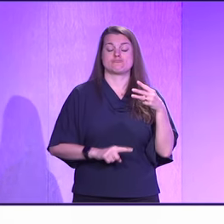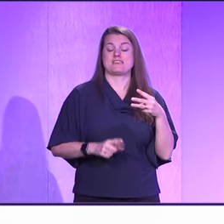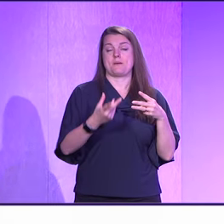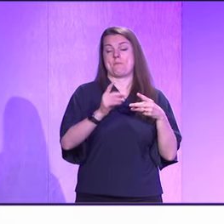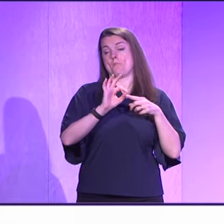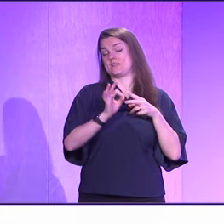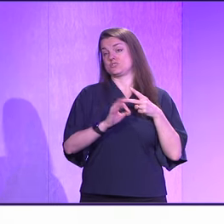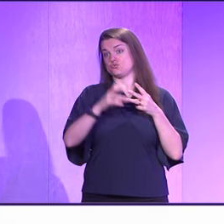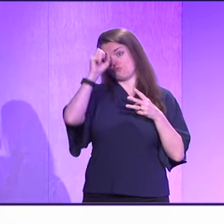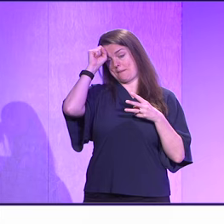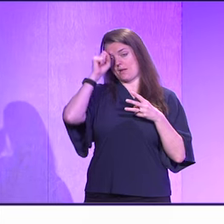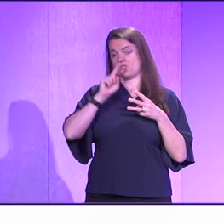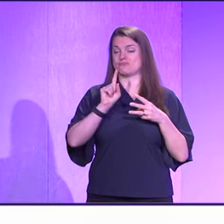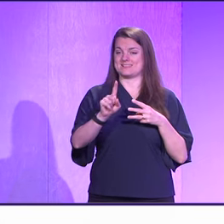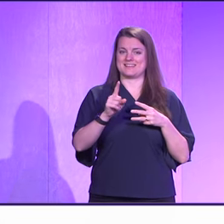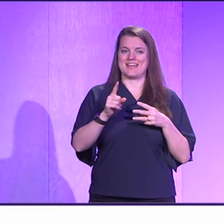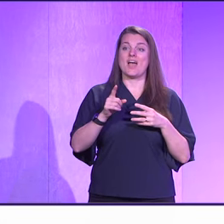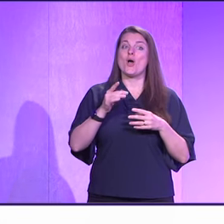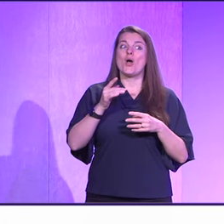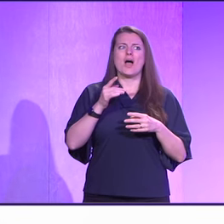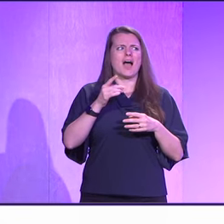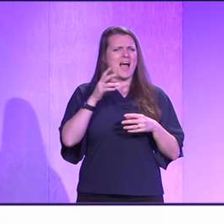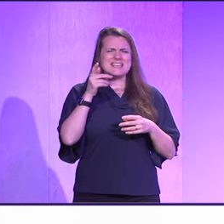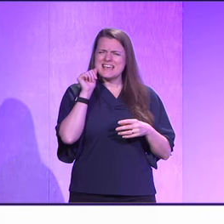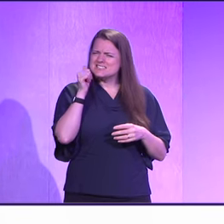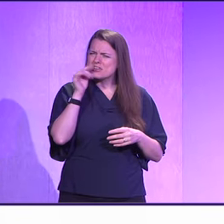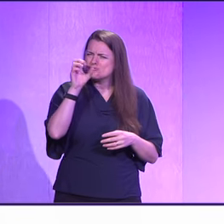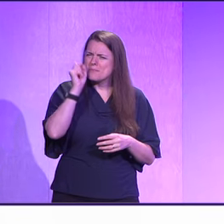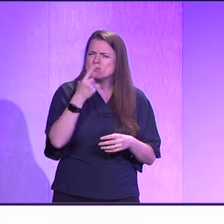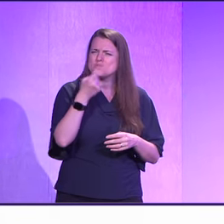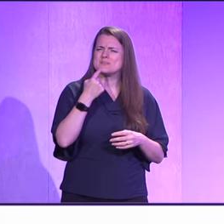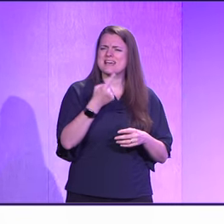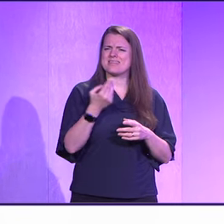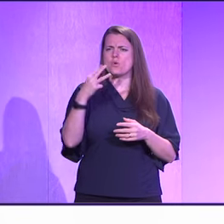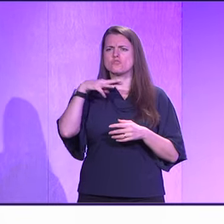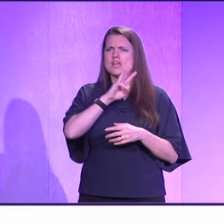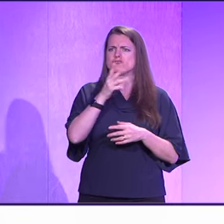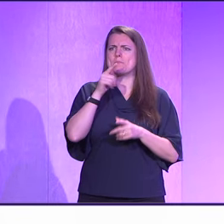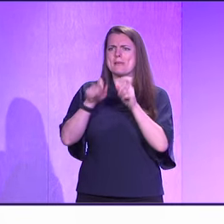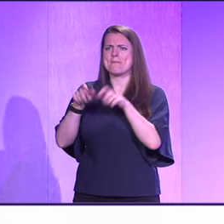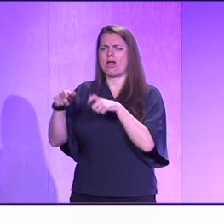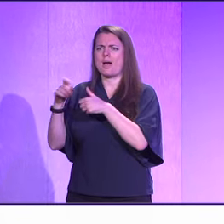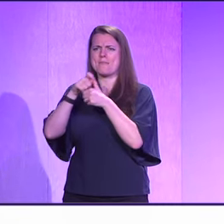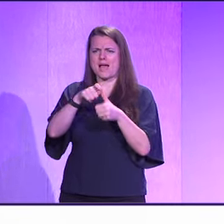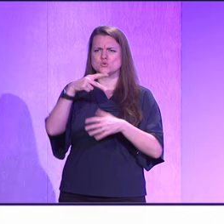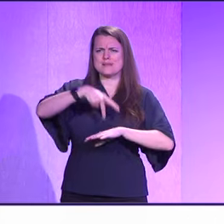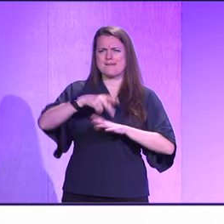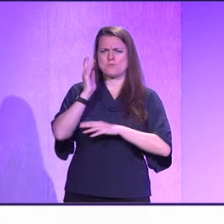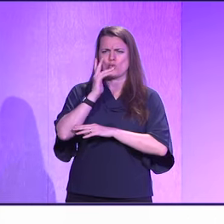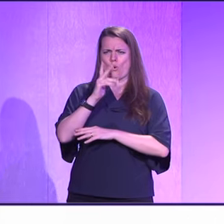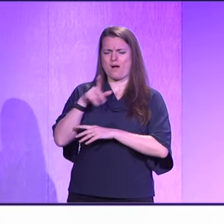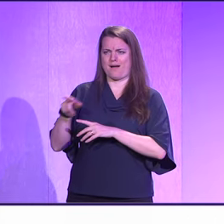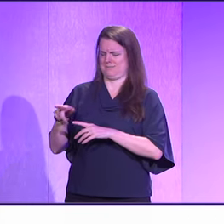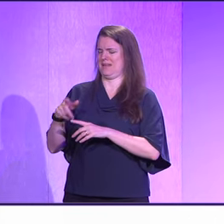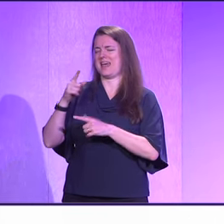applied to stand up here and talk in front of you. I can't believe I got chosen. I don't know why I did, but I'm here nonetheless. I got chosen even despite